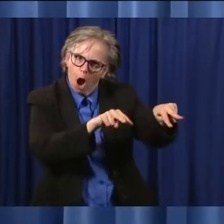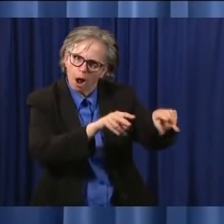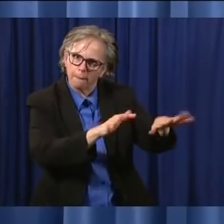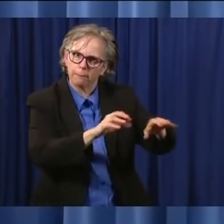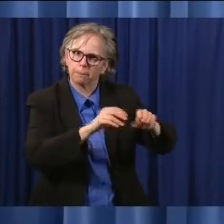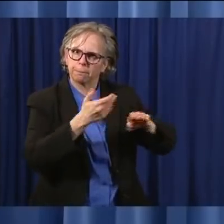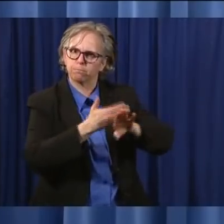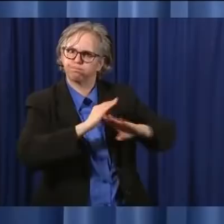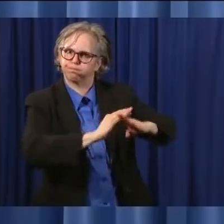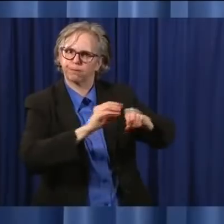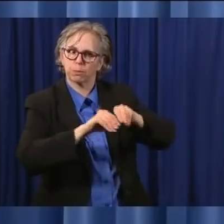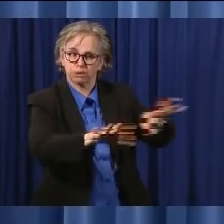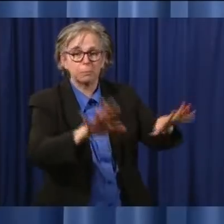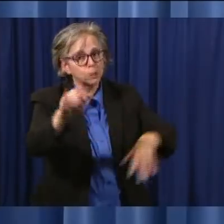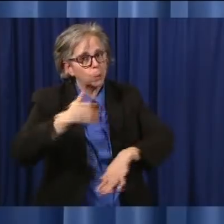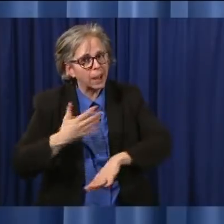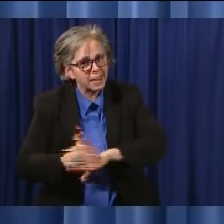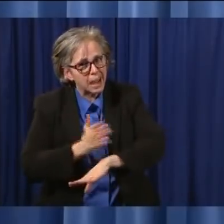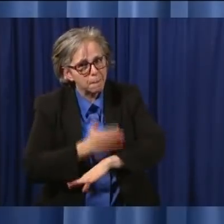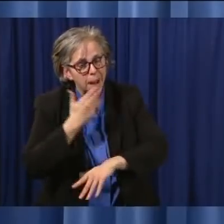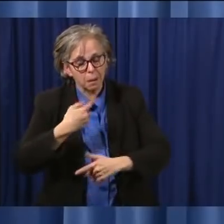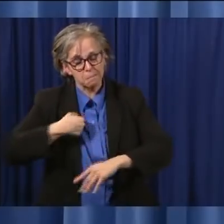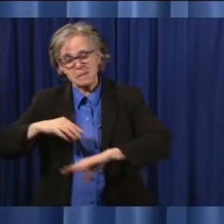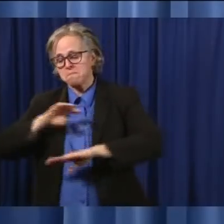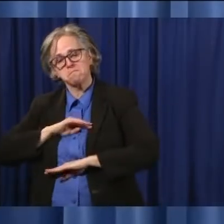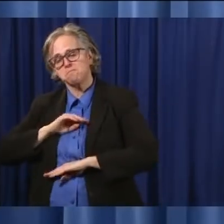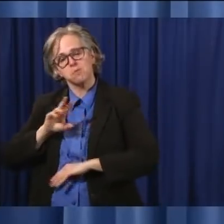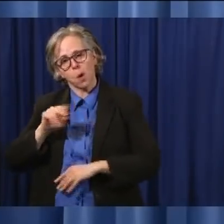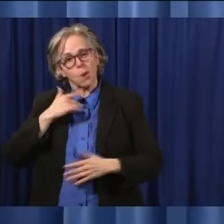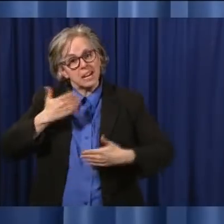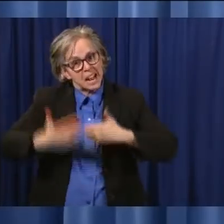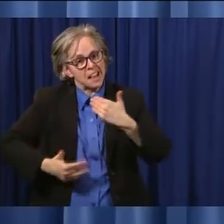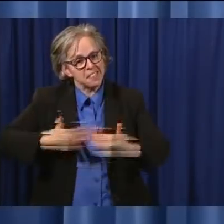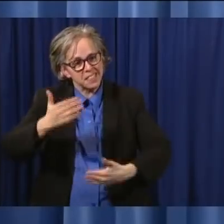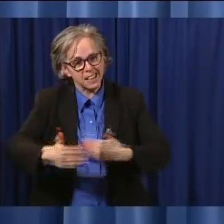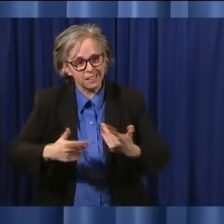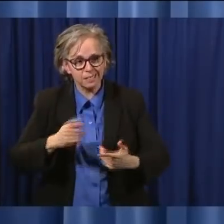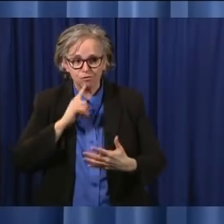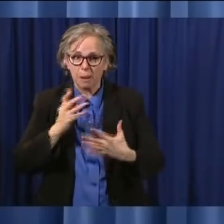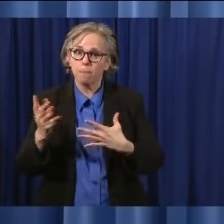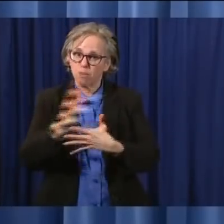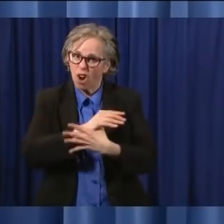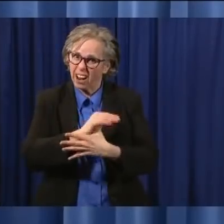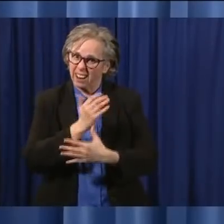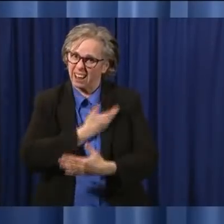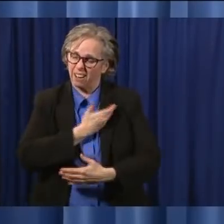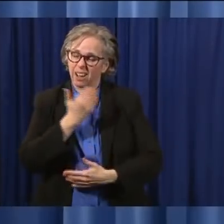them. Thank you. Priority I have every day.